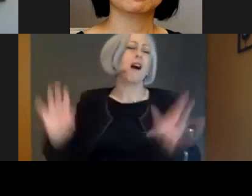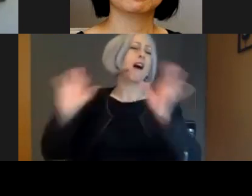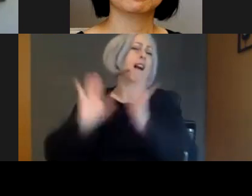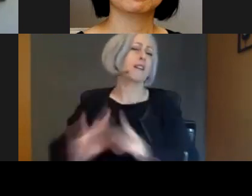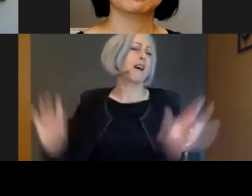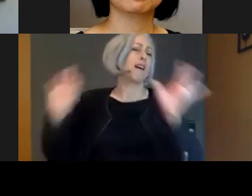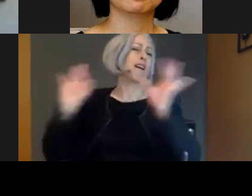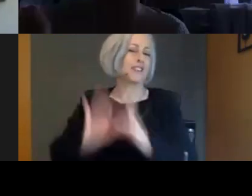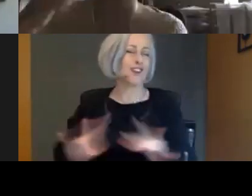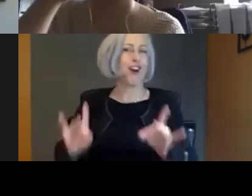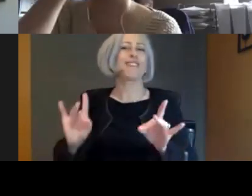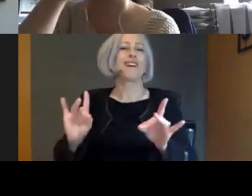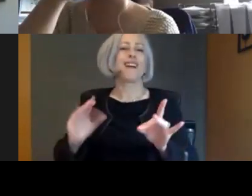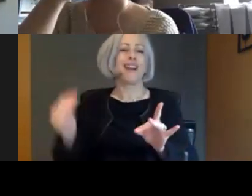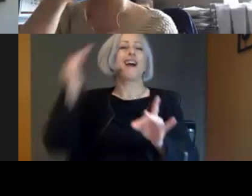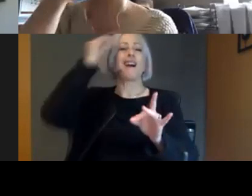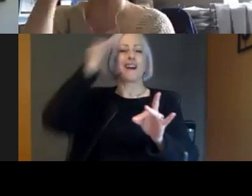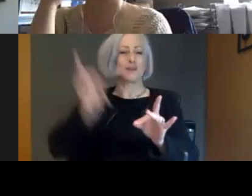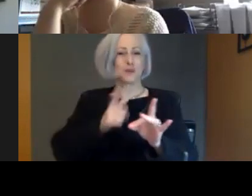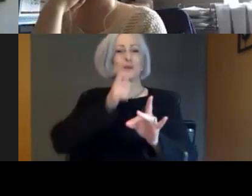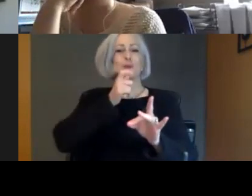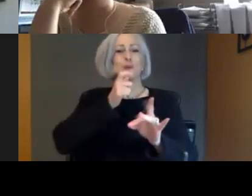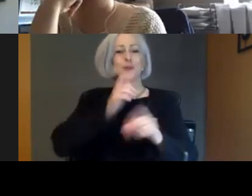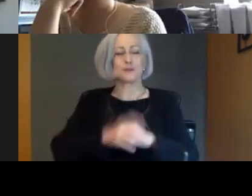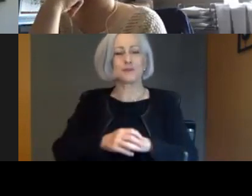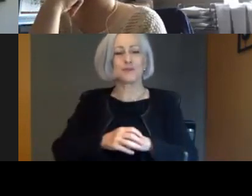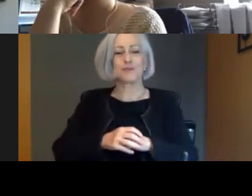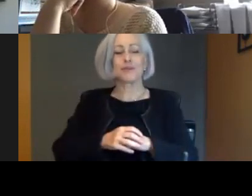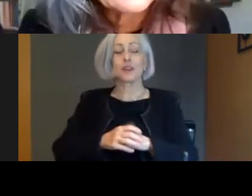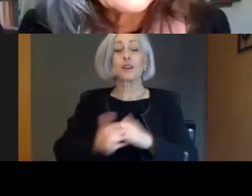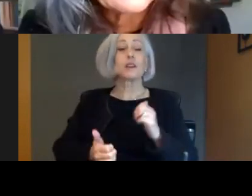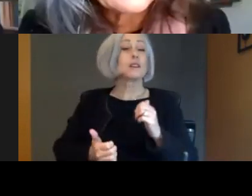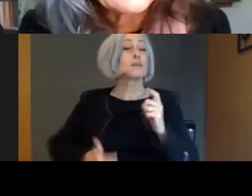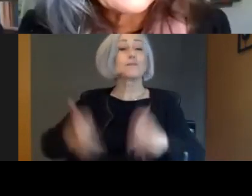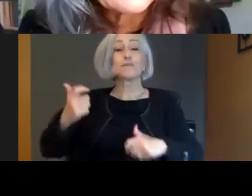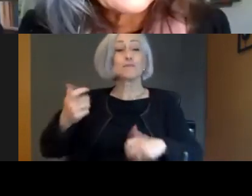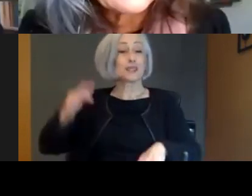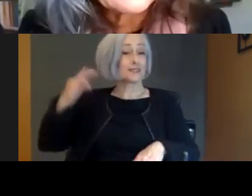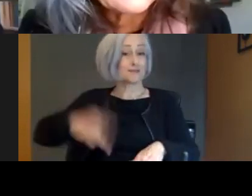I think for me, the biggest benefit from coming into contact with